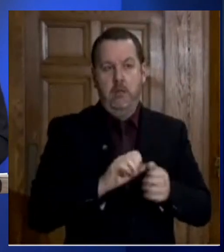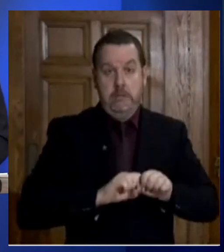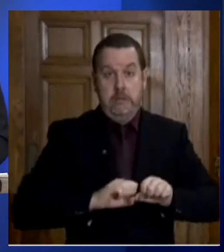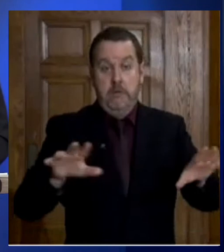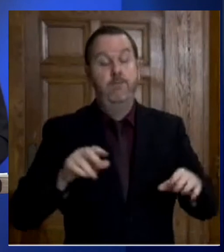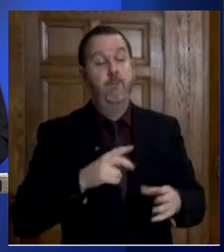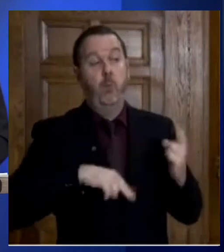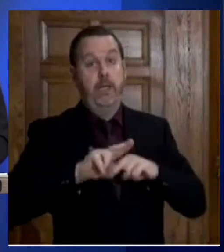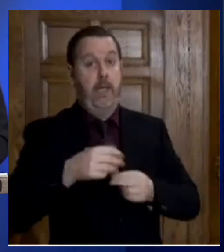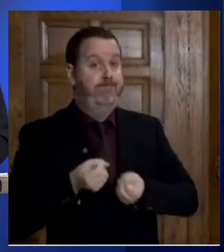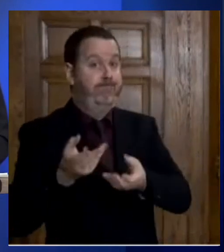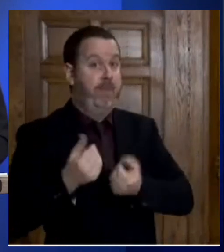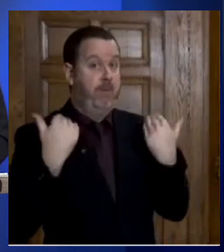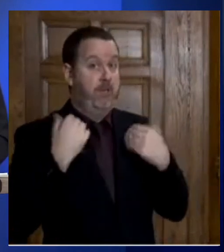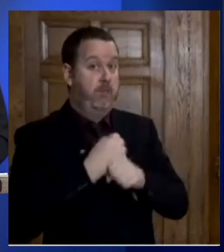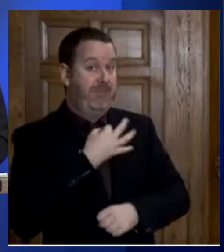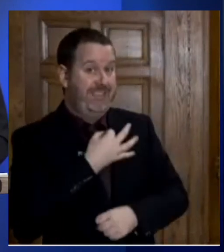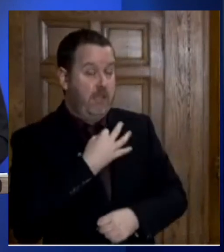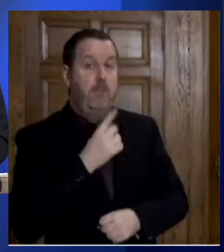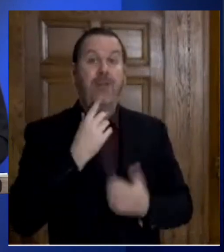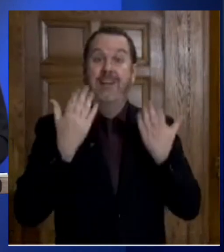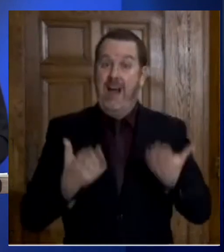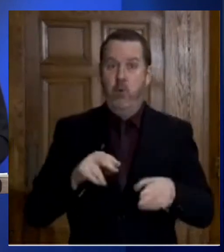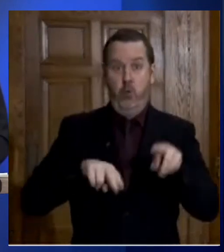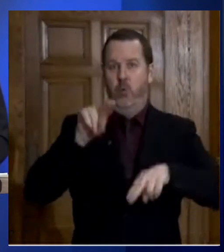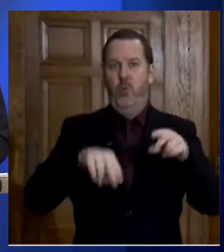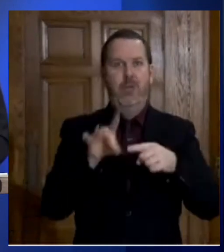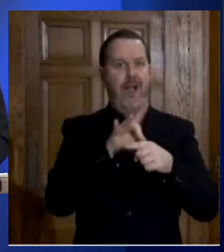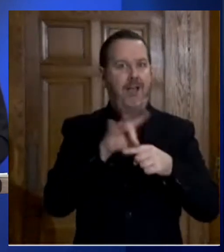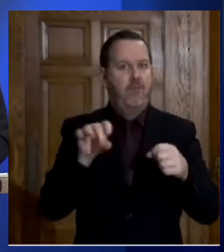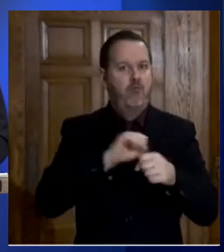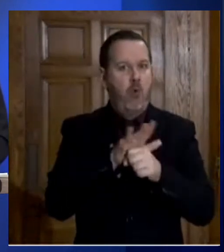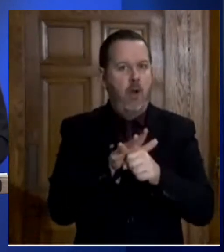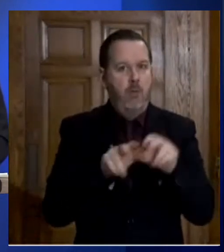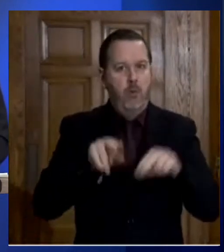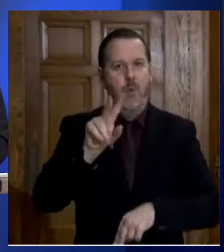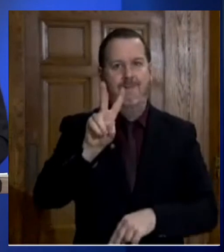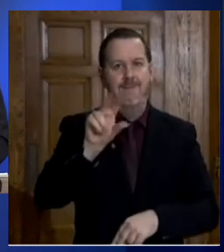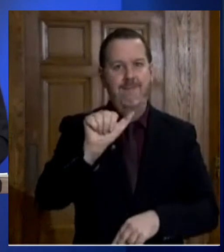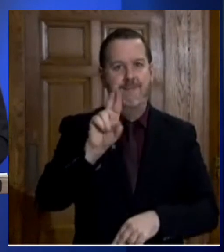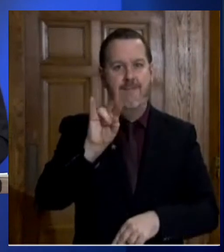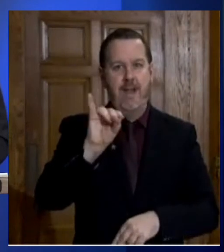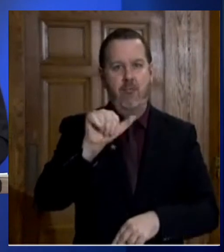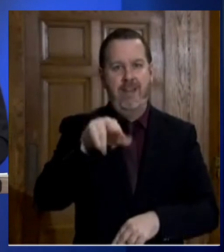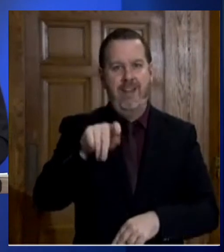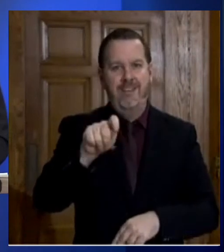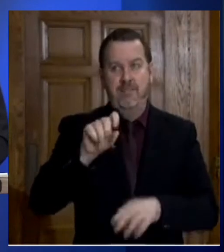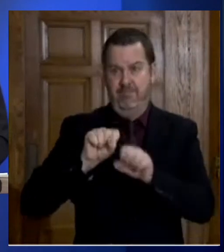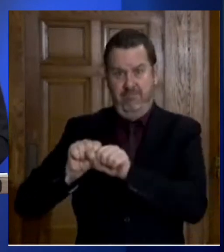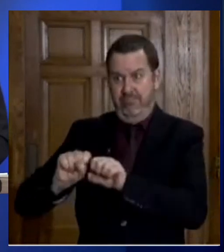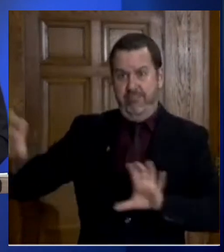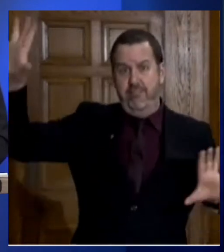added complication is the presence of the new variant. We know that that new variant is widely established across the rest of the United Kingdom and the Republic of